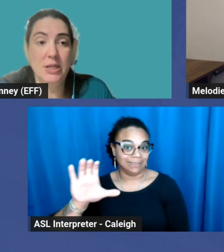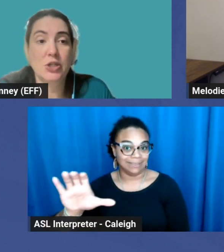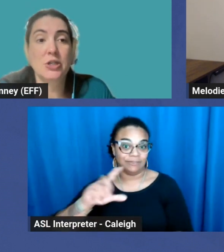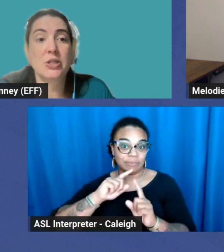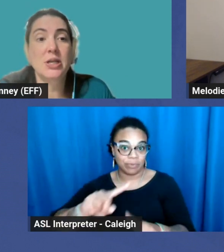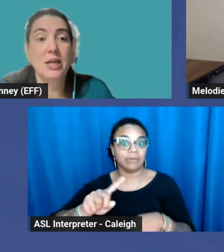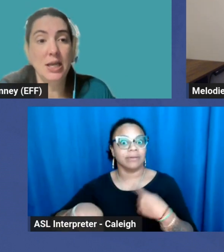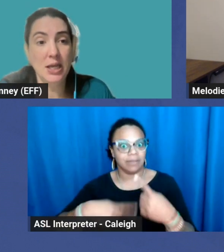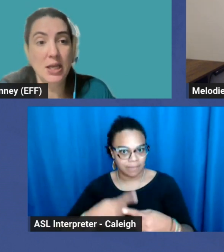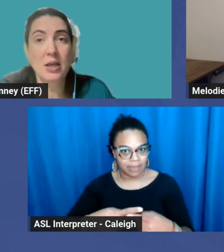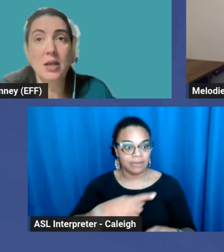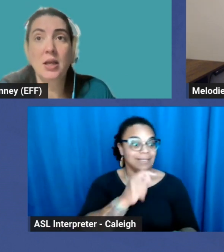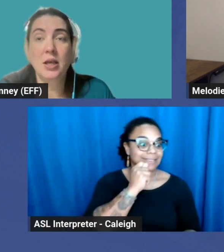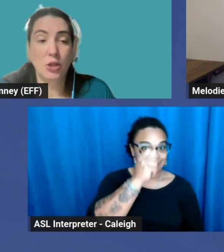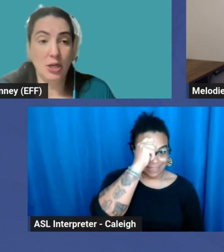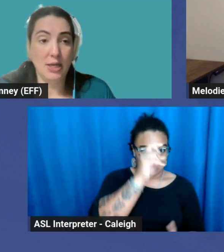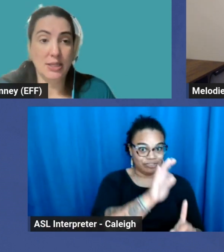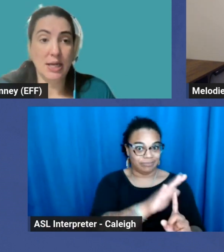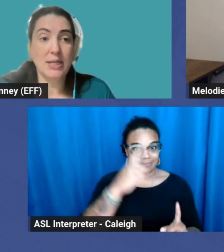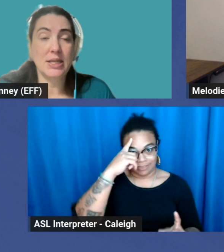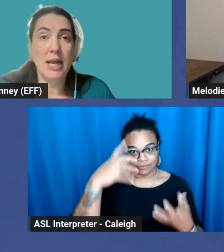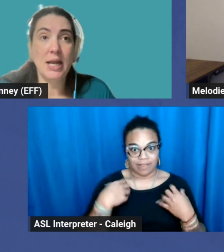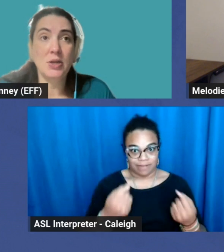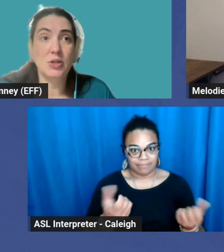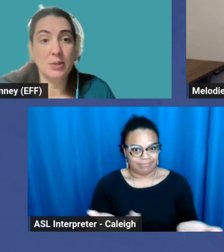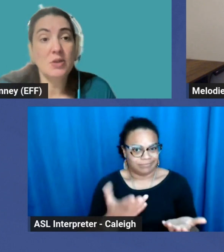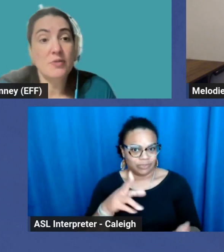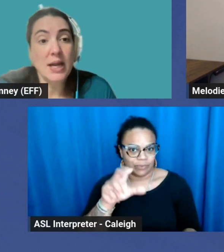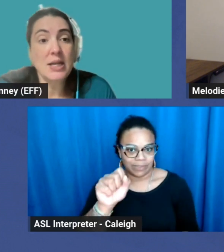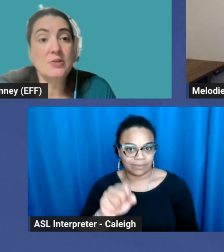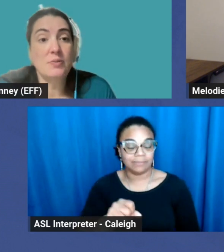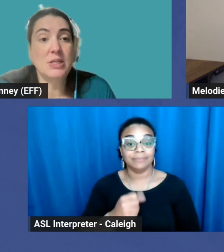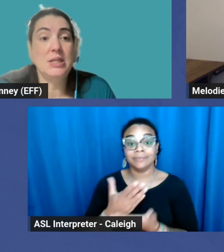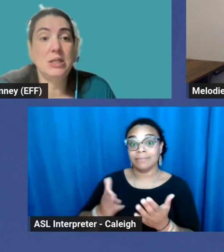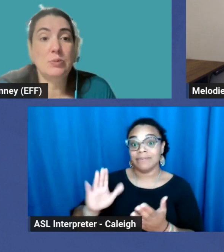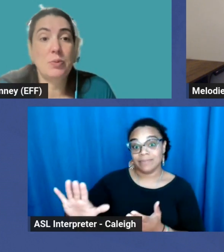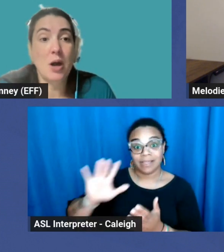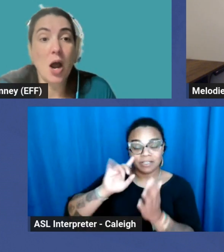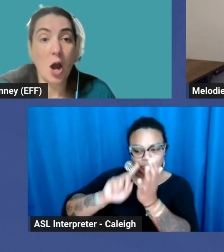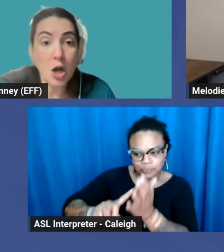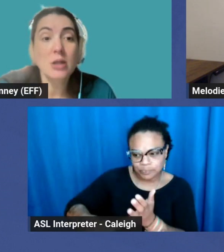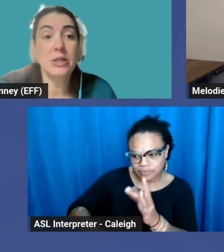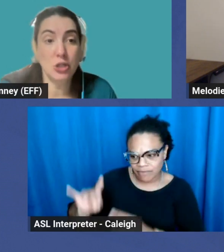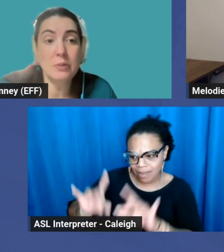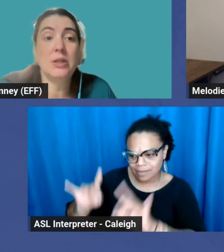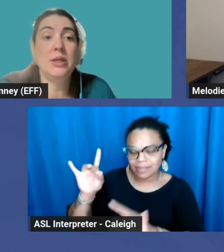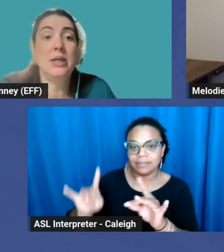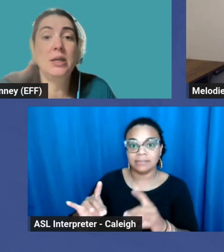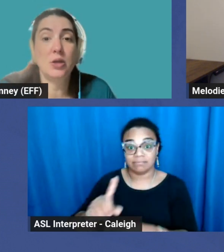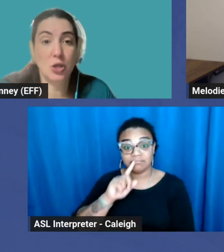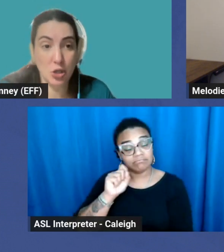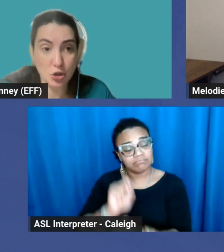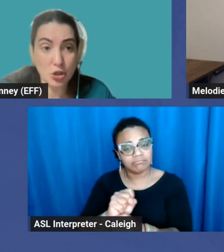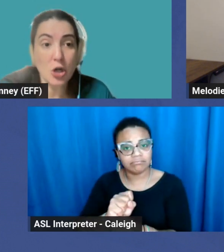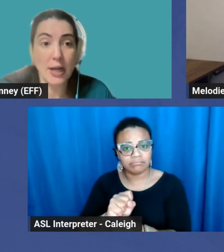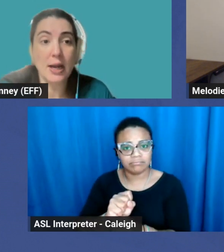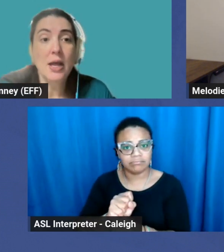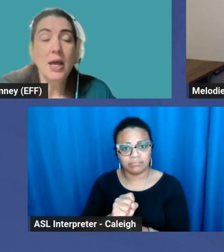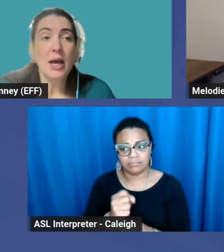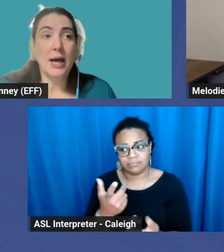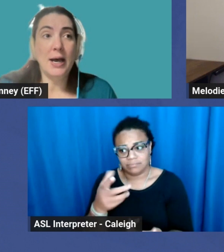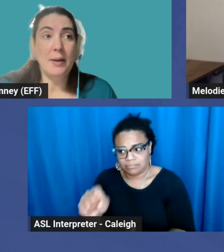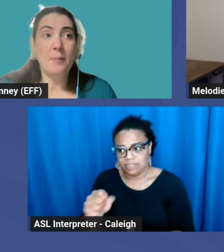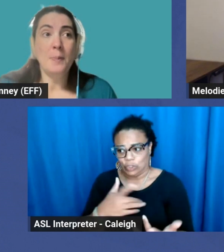of teenagers in the United States. And some of the findings from the CDC report are legitimately